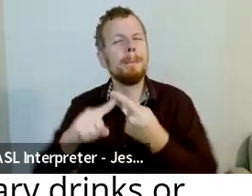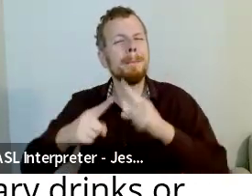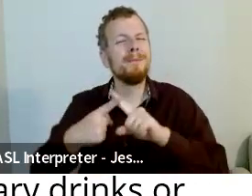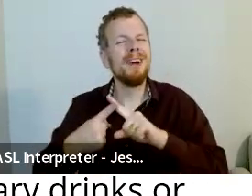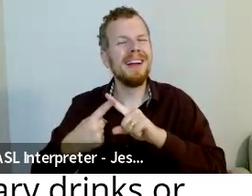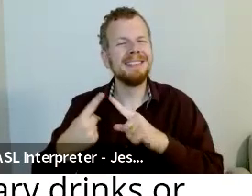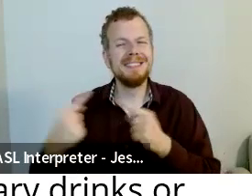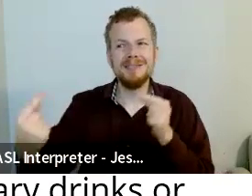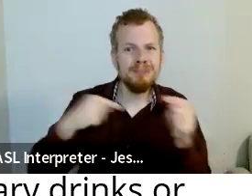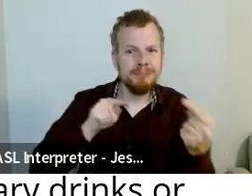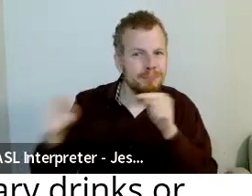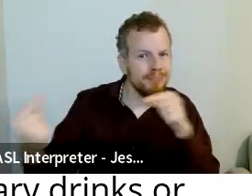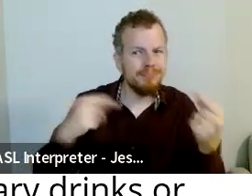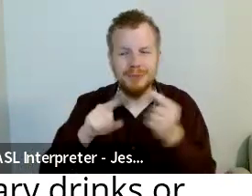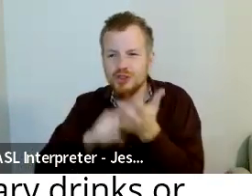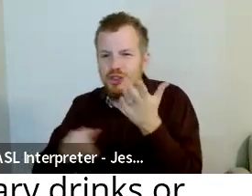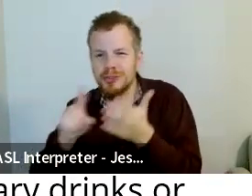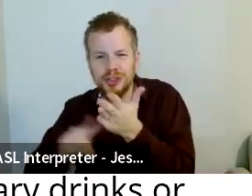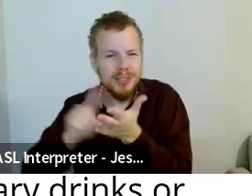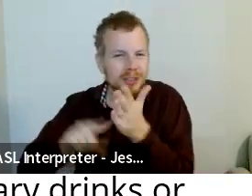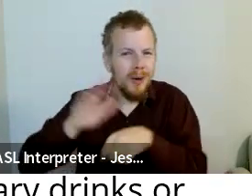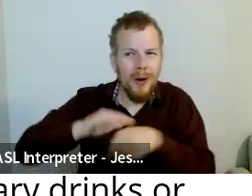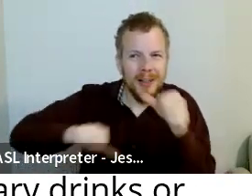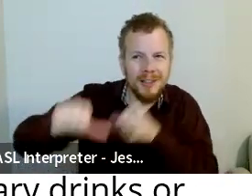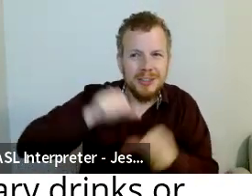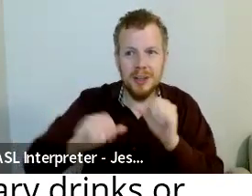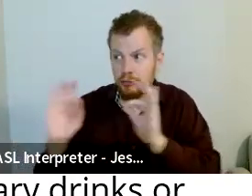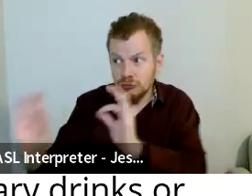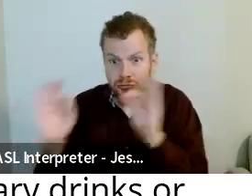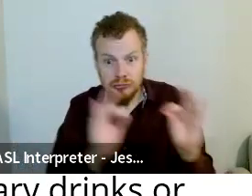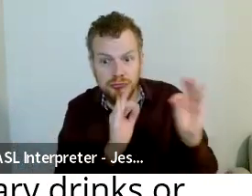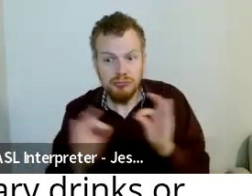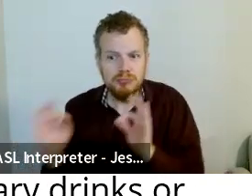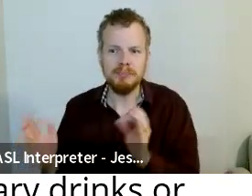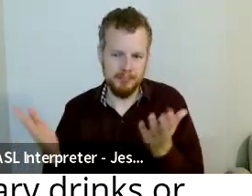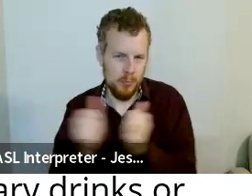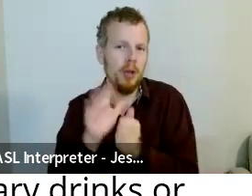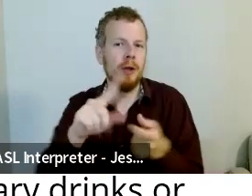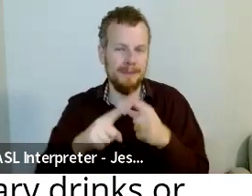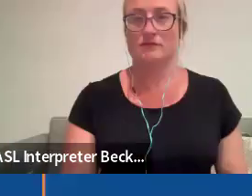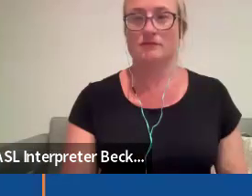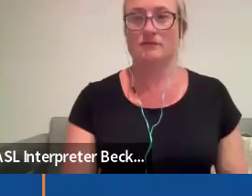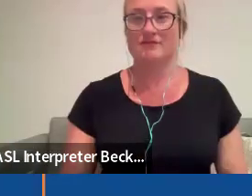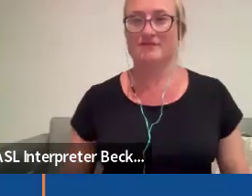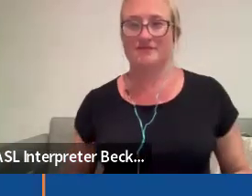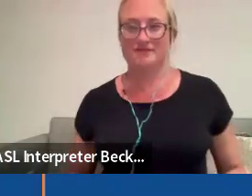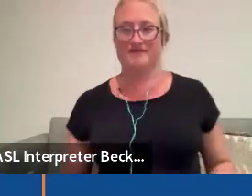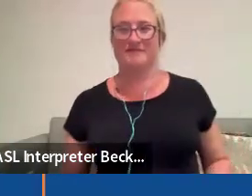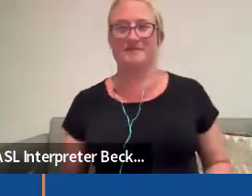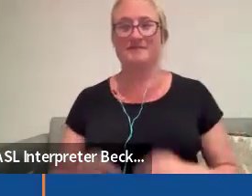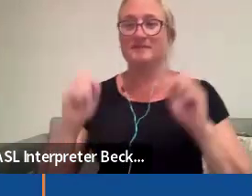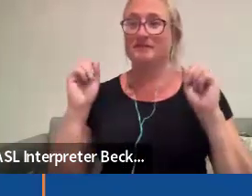other to call one another and check in to make sure you're all okay. Okay, and we will close out with one